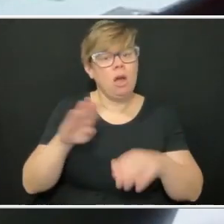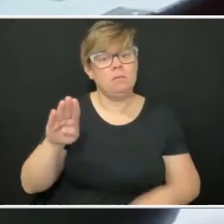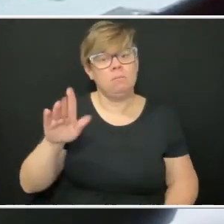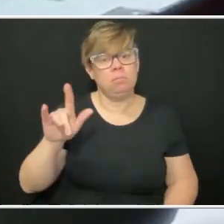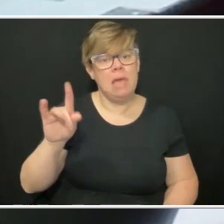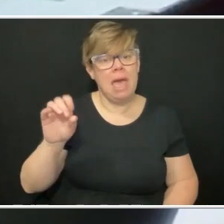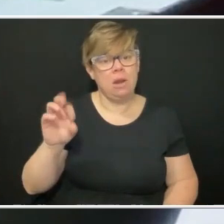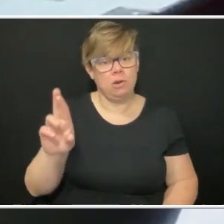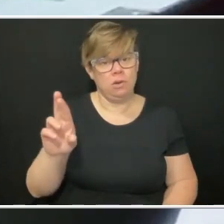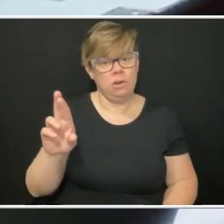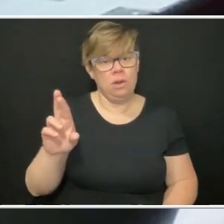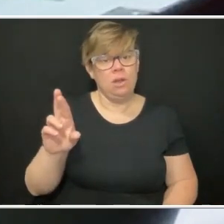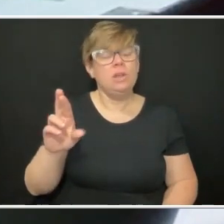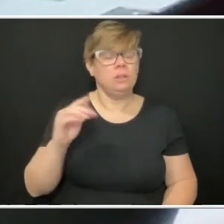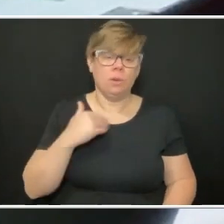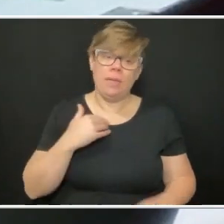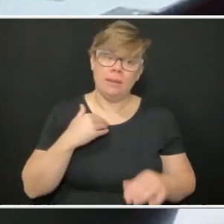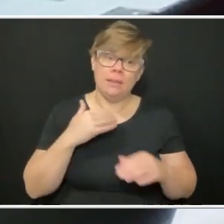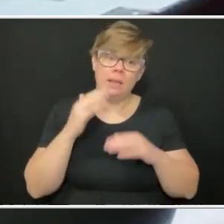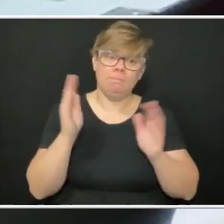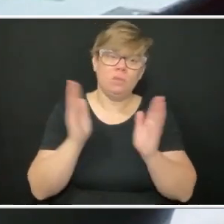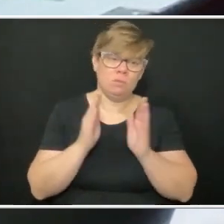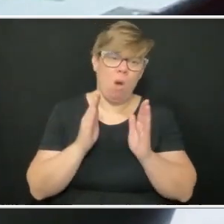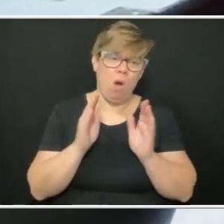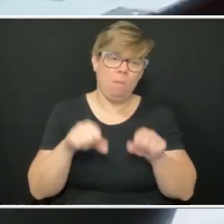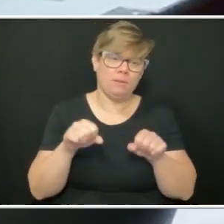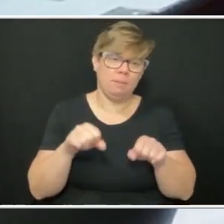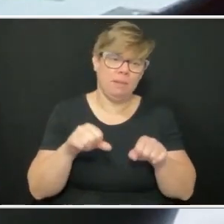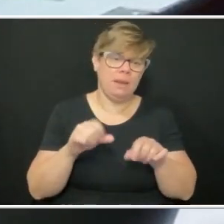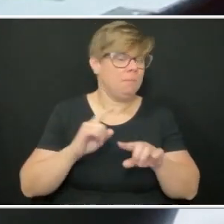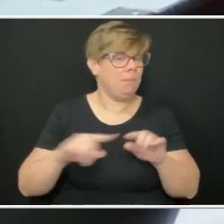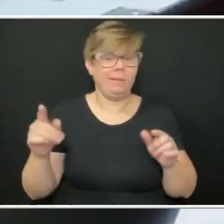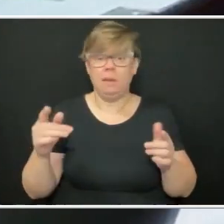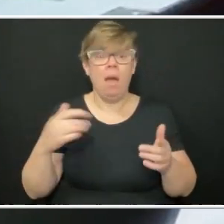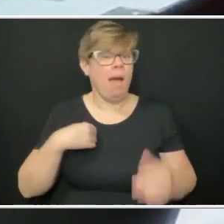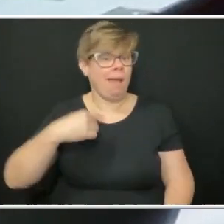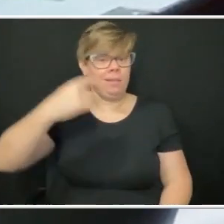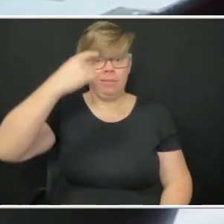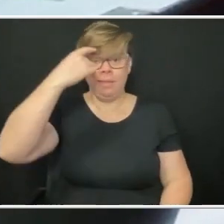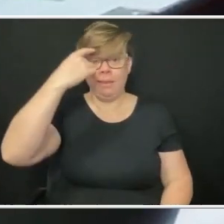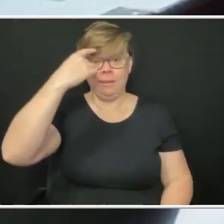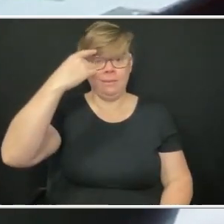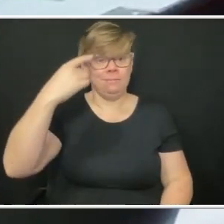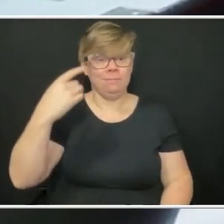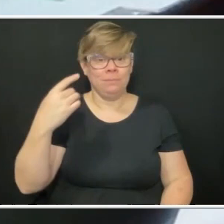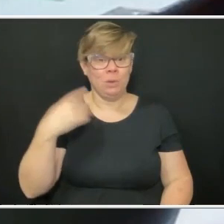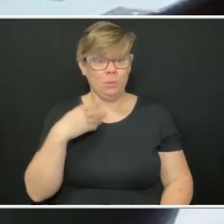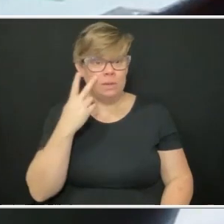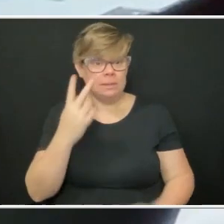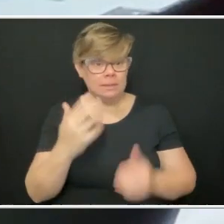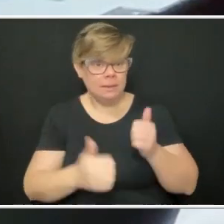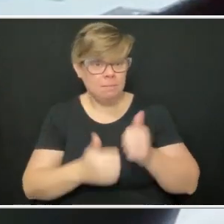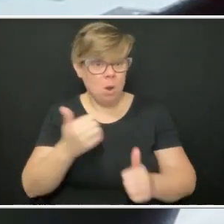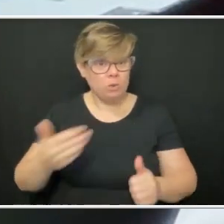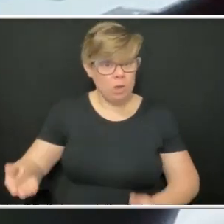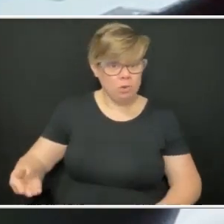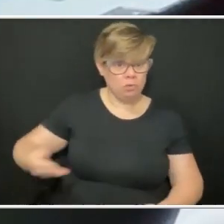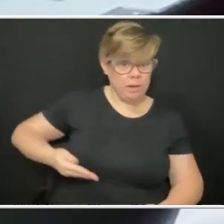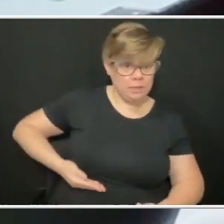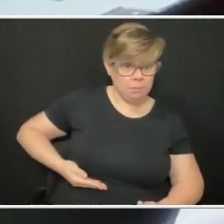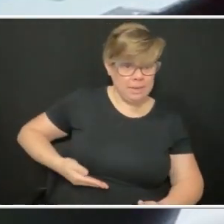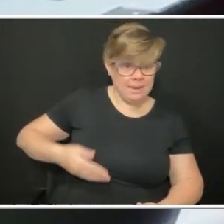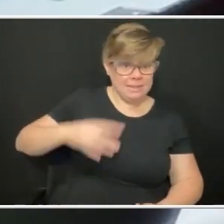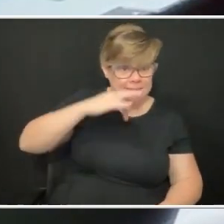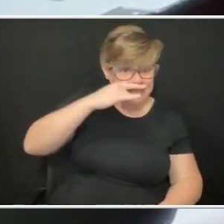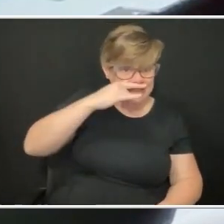so that's a small possibility. But otherwise, I think we see most transplant kiddos live